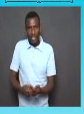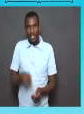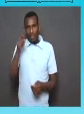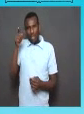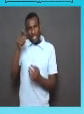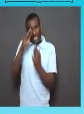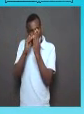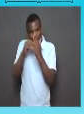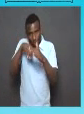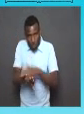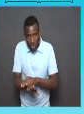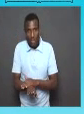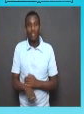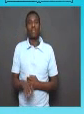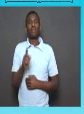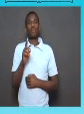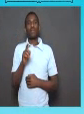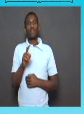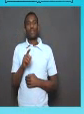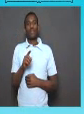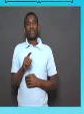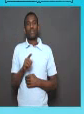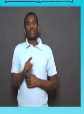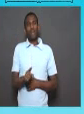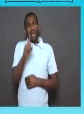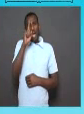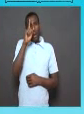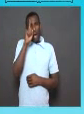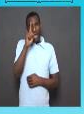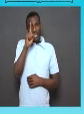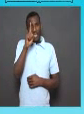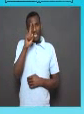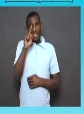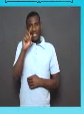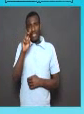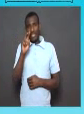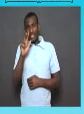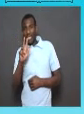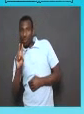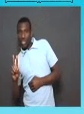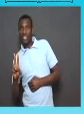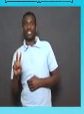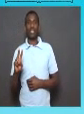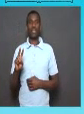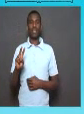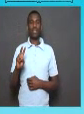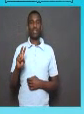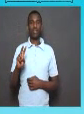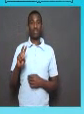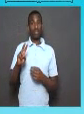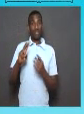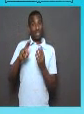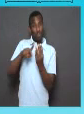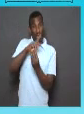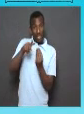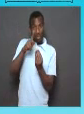this system, there is a 1 in 32 chance that all the particles will be